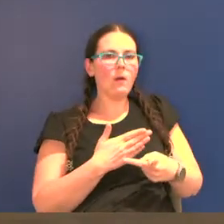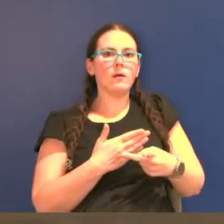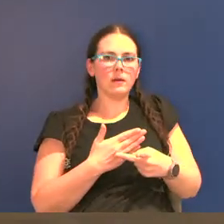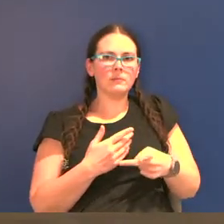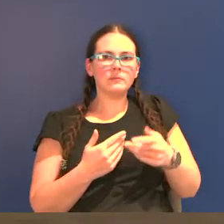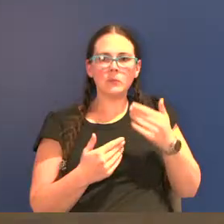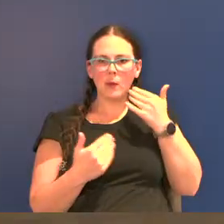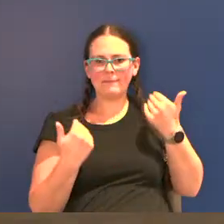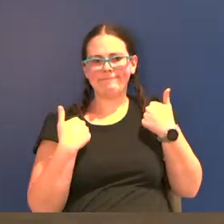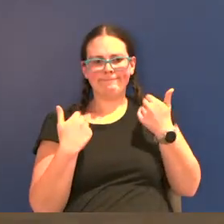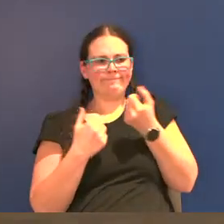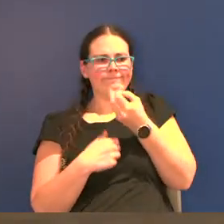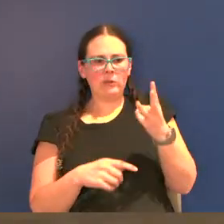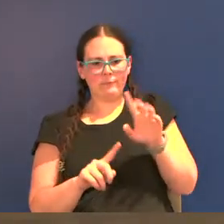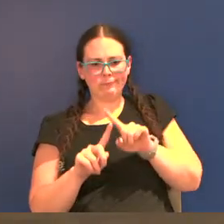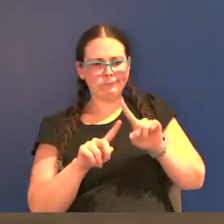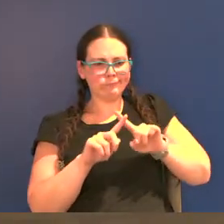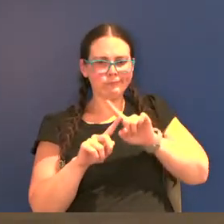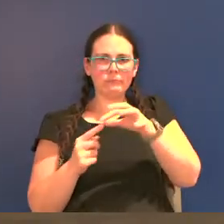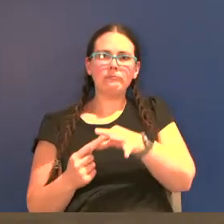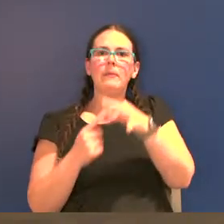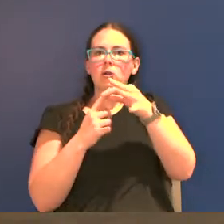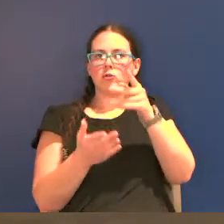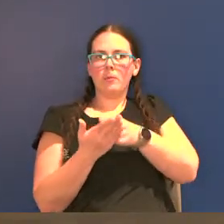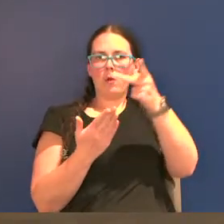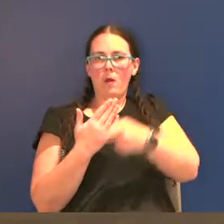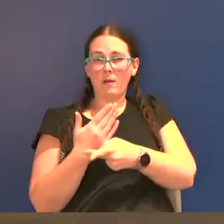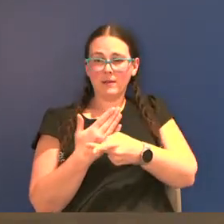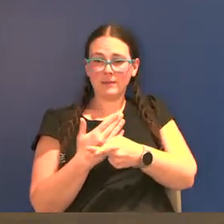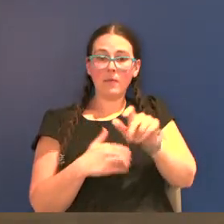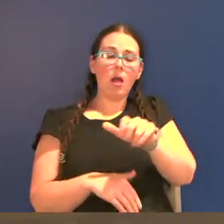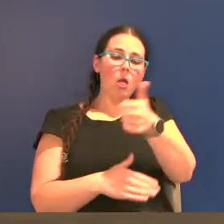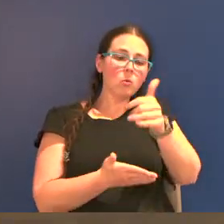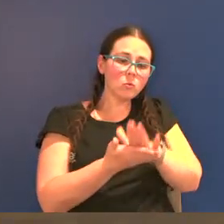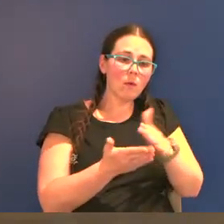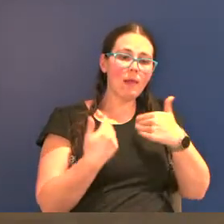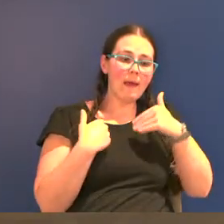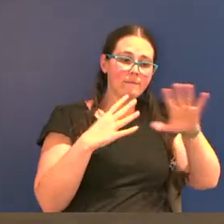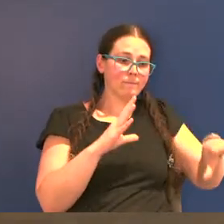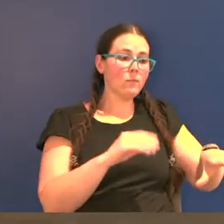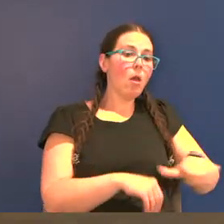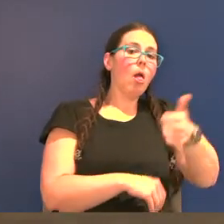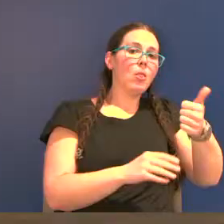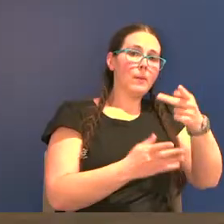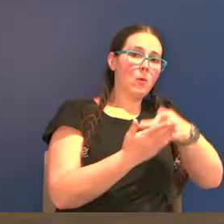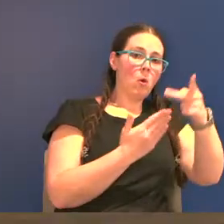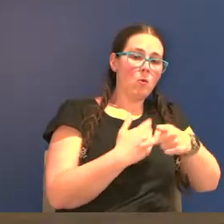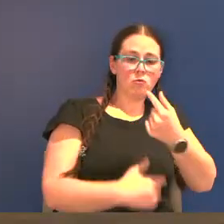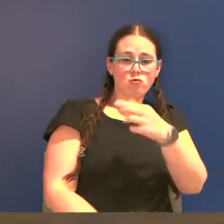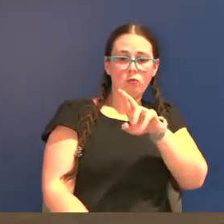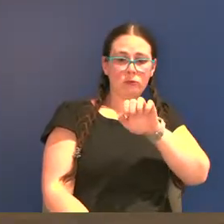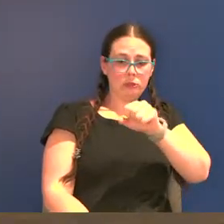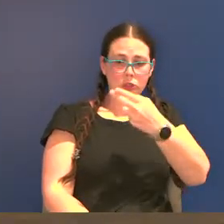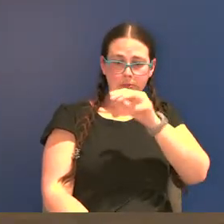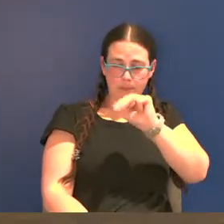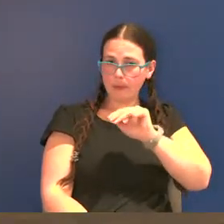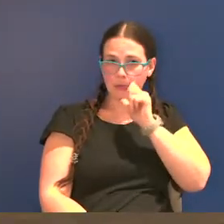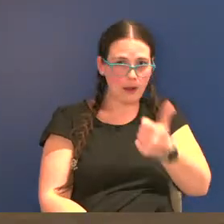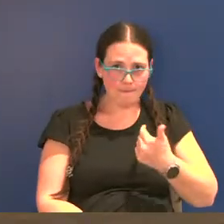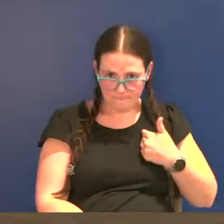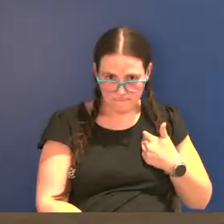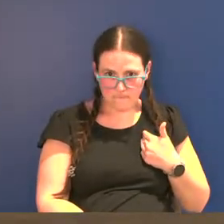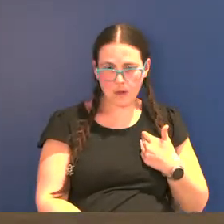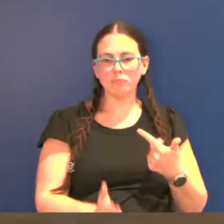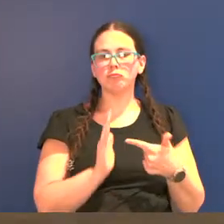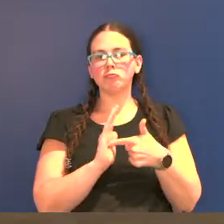in lots of schools. And actually, there are other schools that have additional programs that Gresham does not have. So, for instance, Gresham may house